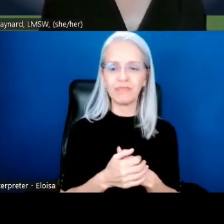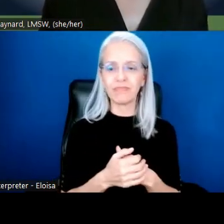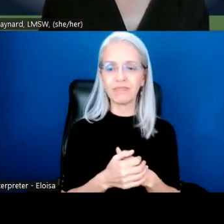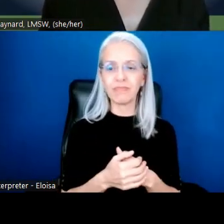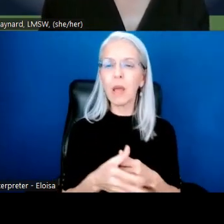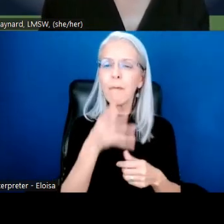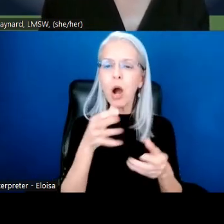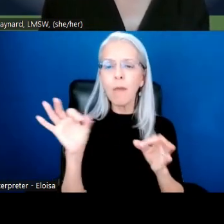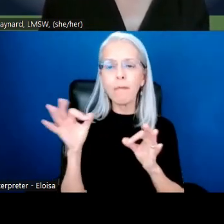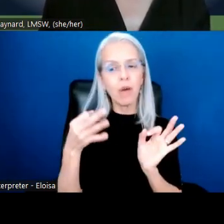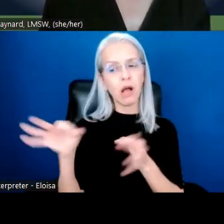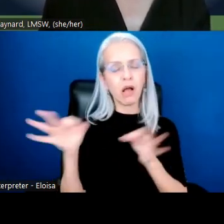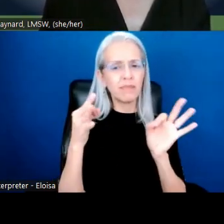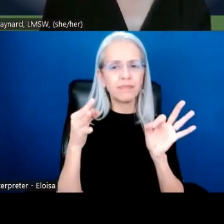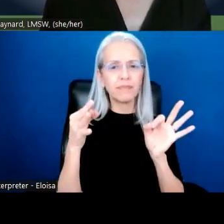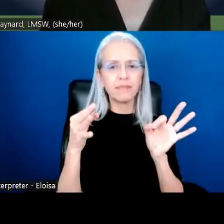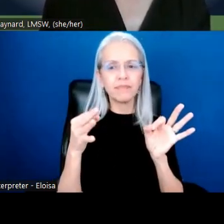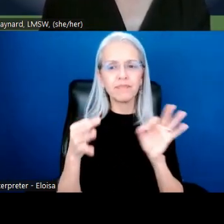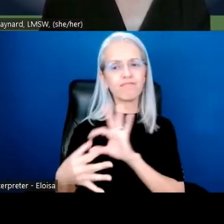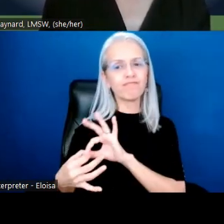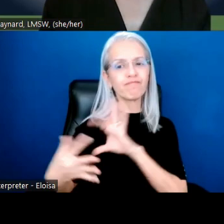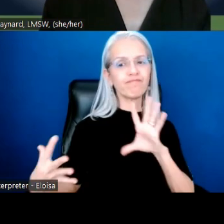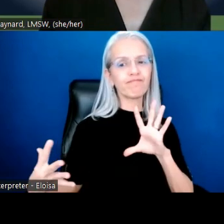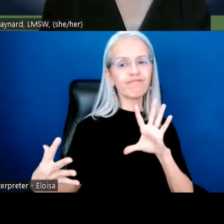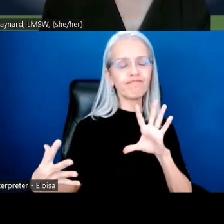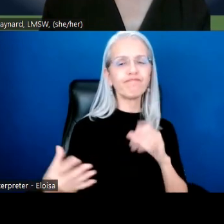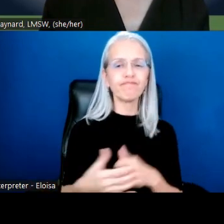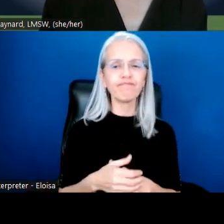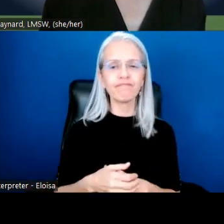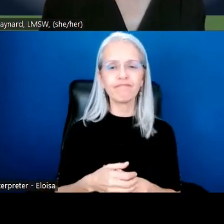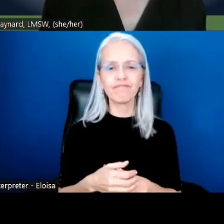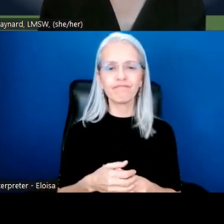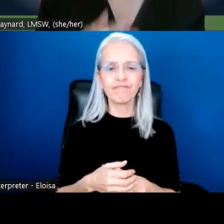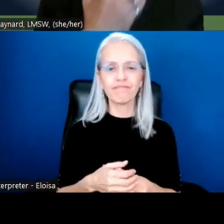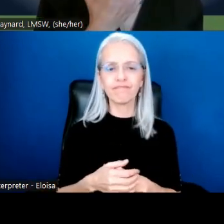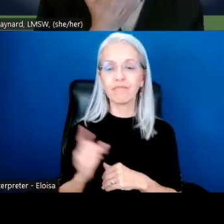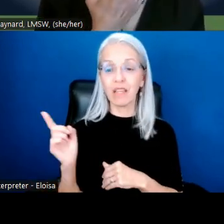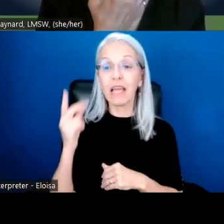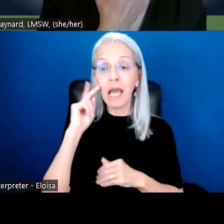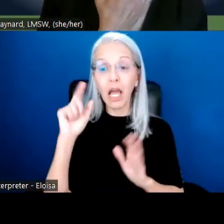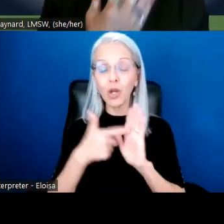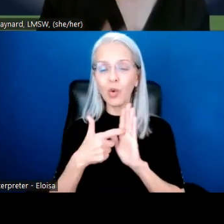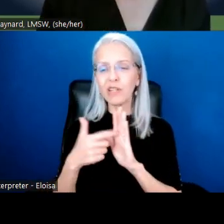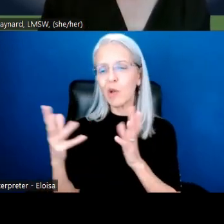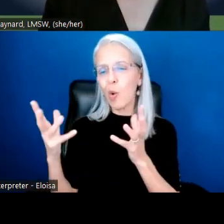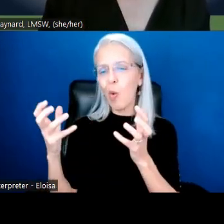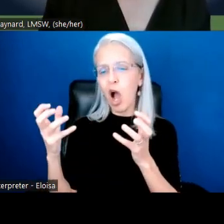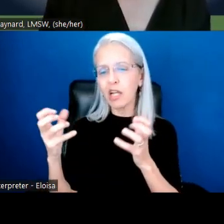distracted. She looks detached. Yeah, want or need. Interesting, Valerie.